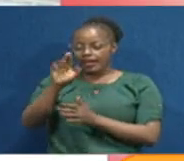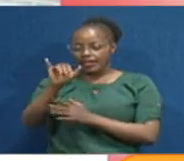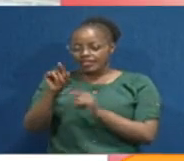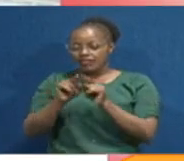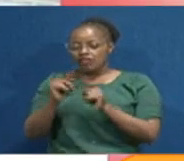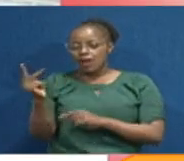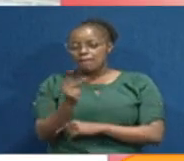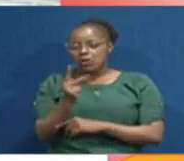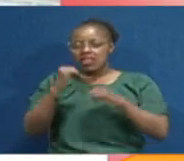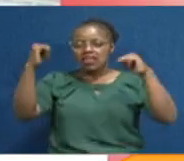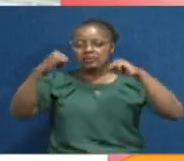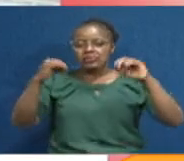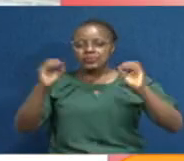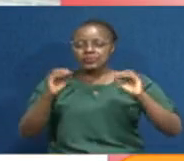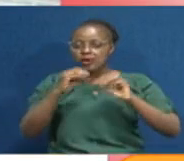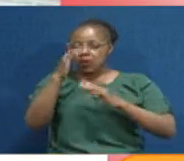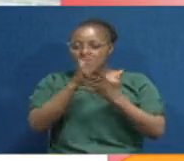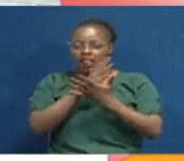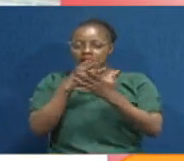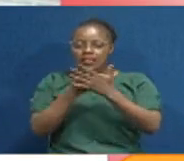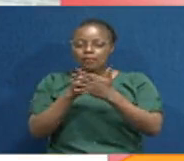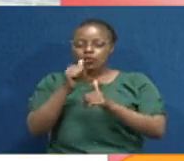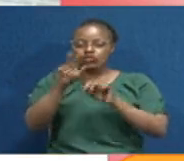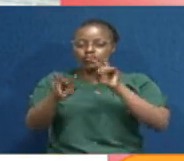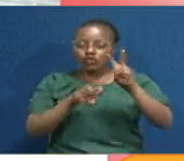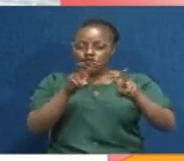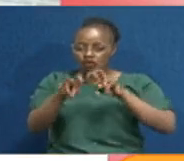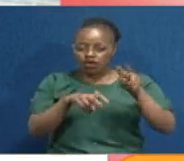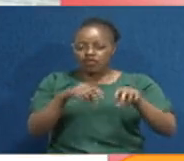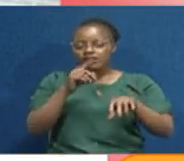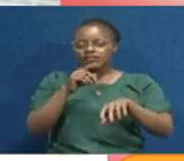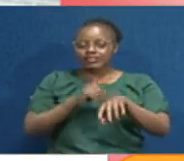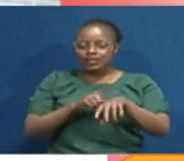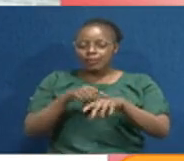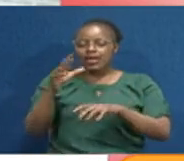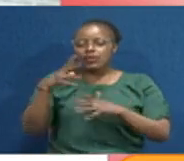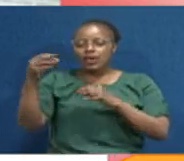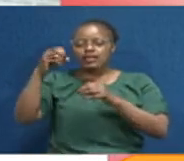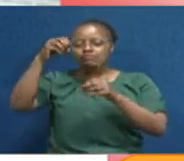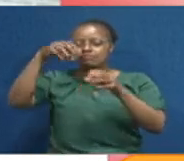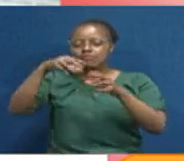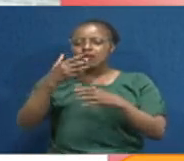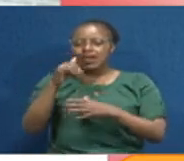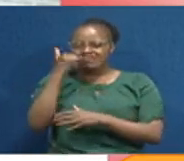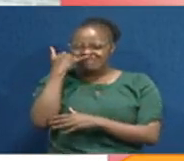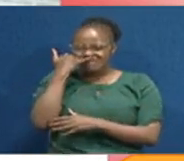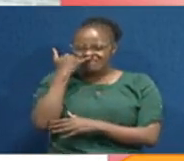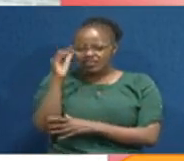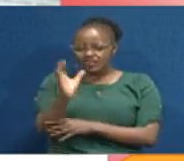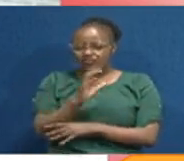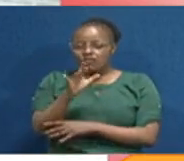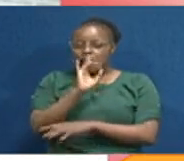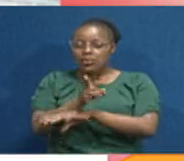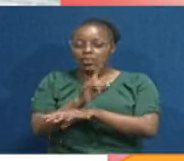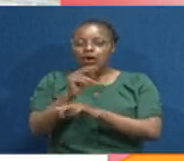bitter fallout of a sharing of proceeds stolen from victims whose drinks had been spiked. Gashoki is said to have